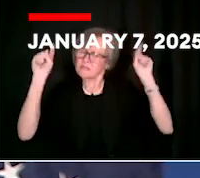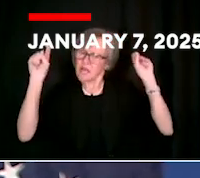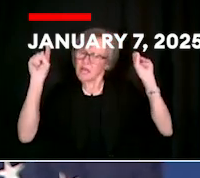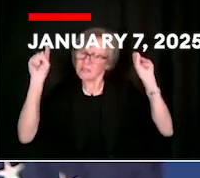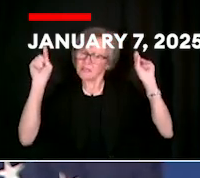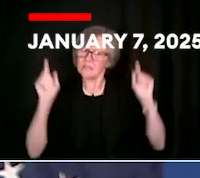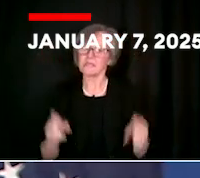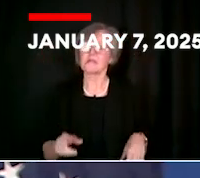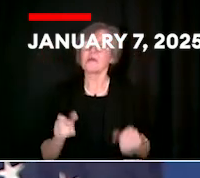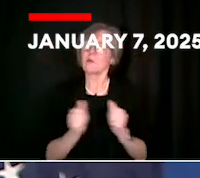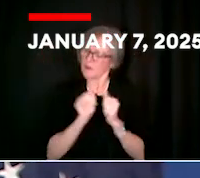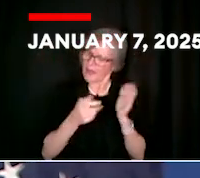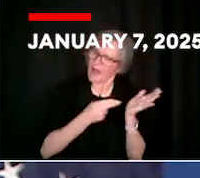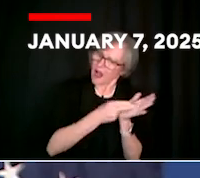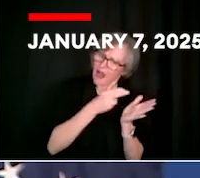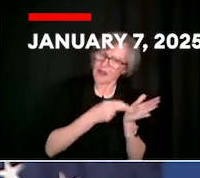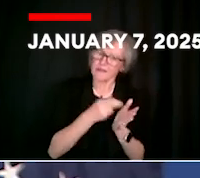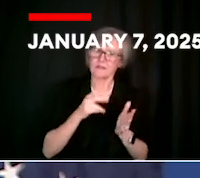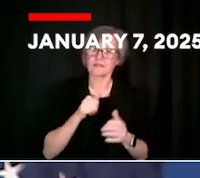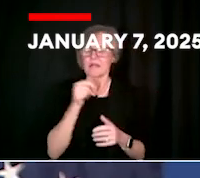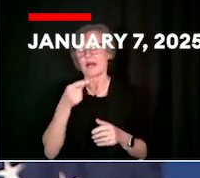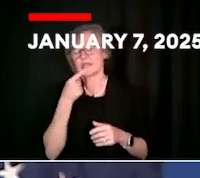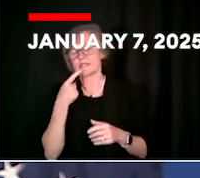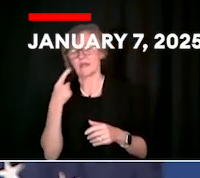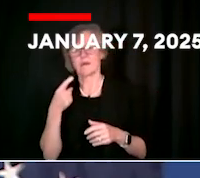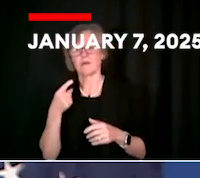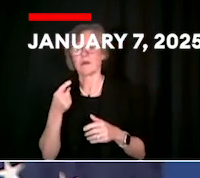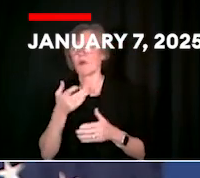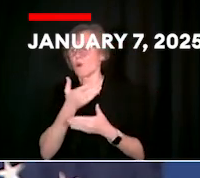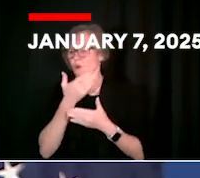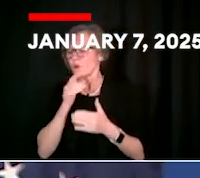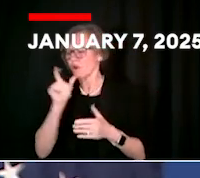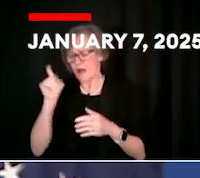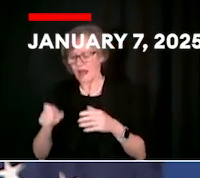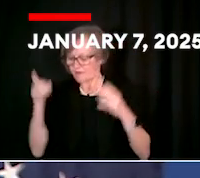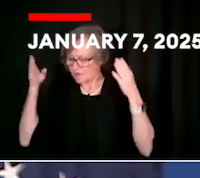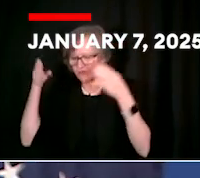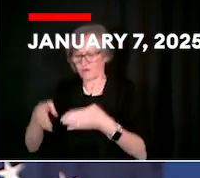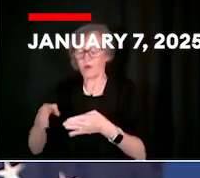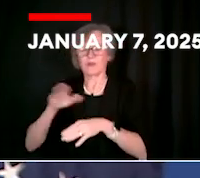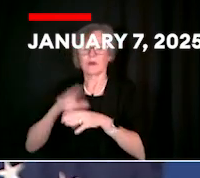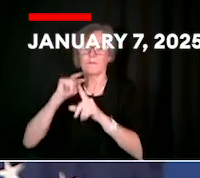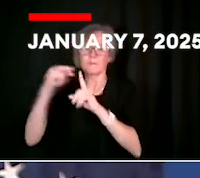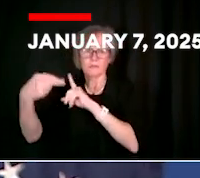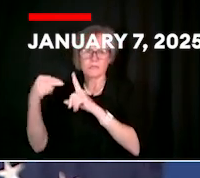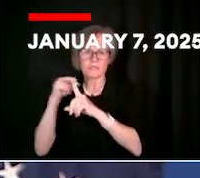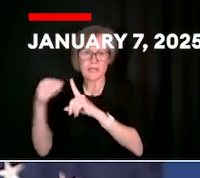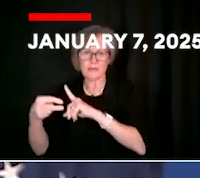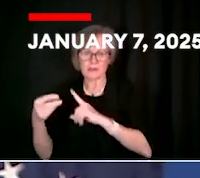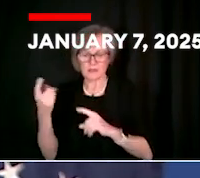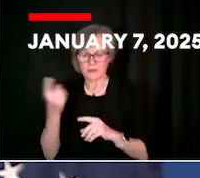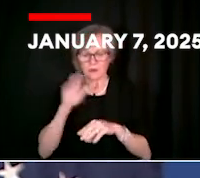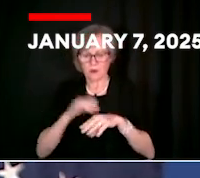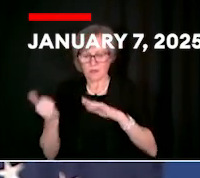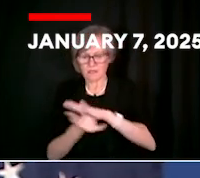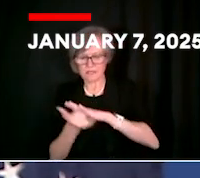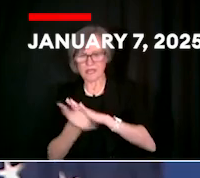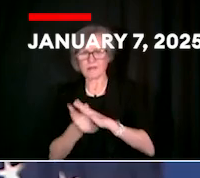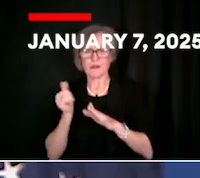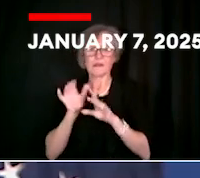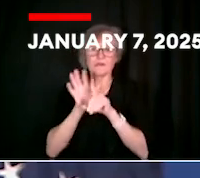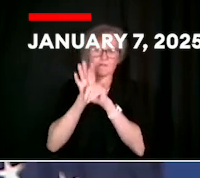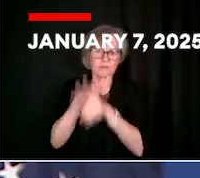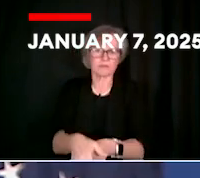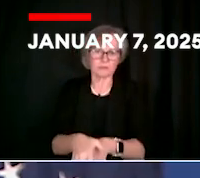that honesty, we're not saying we don't have to deal with the perception. I mean, a burning of someone on the subway system, shoving on the subway track,